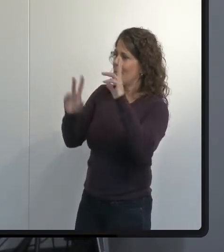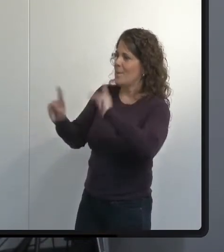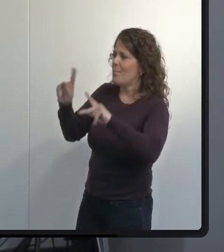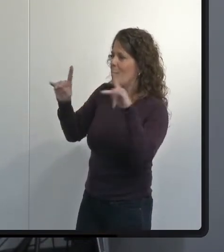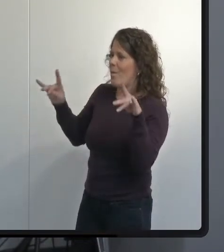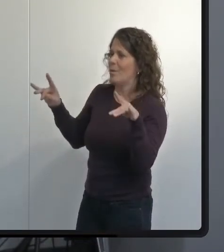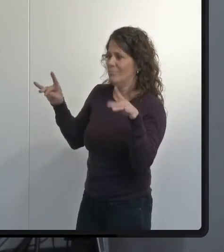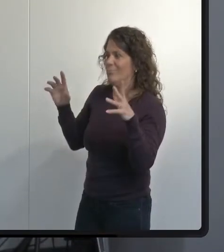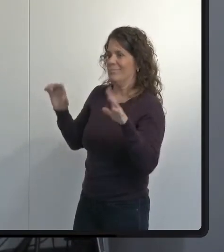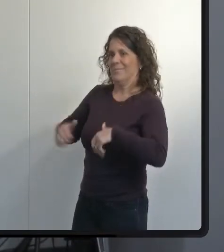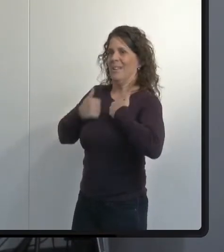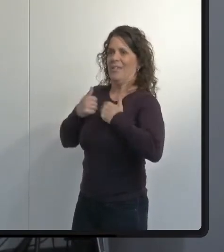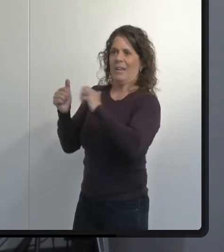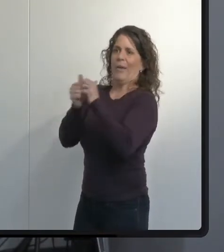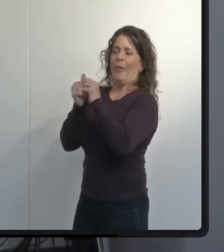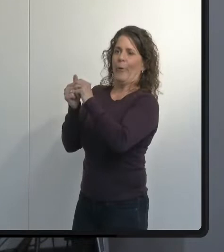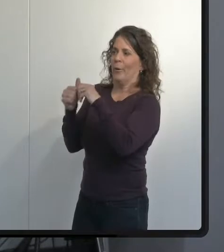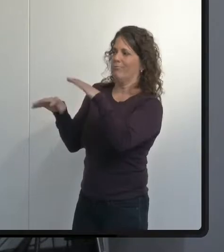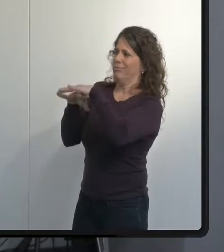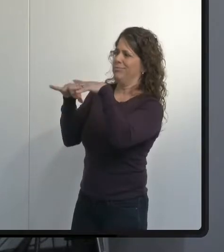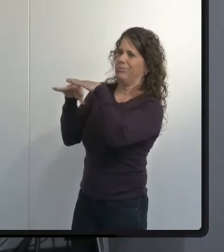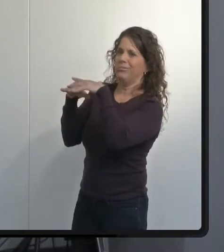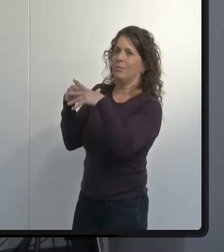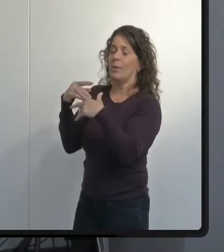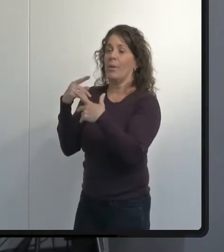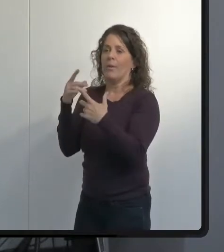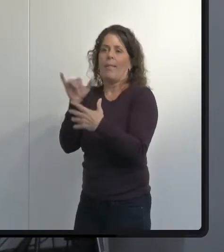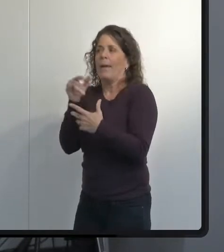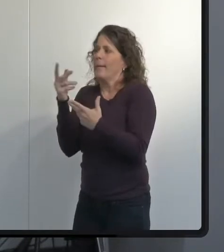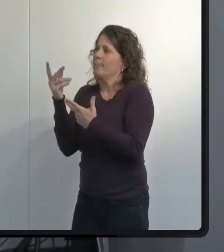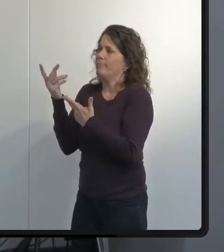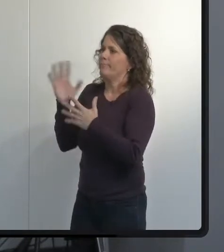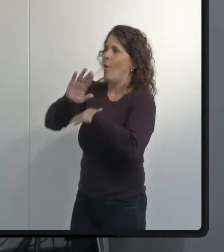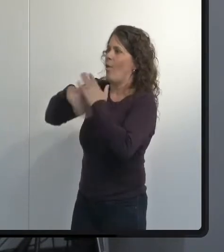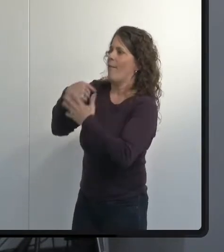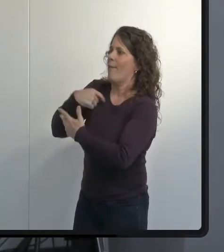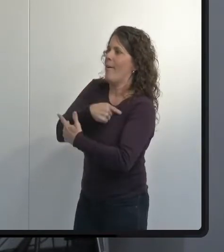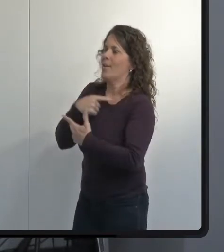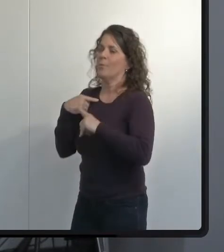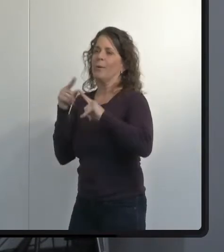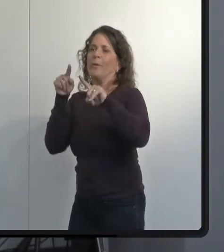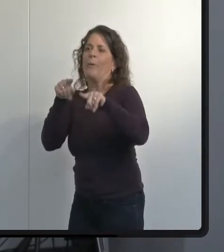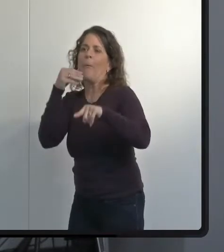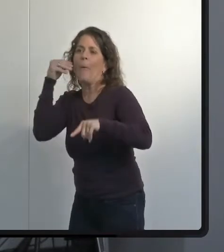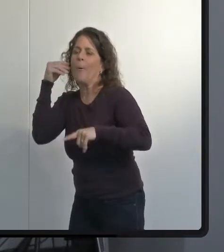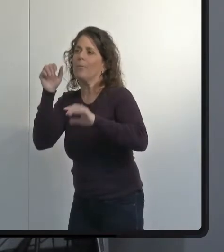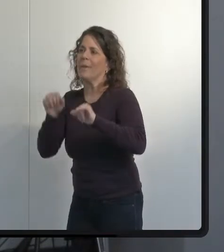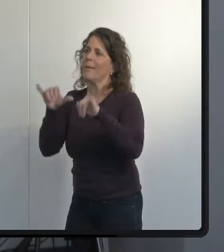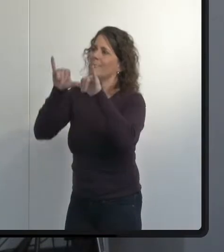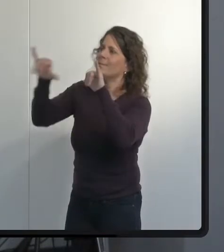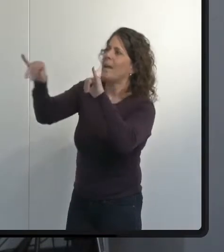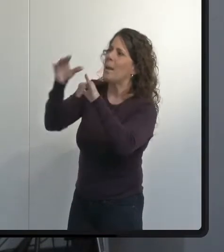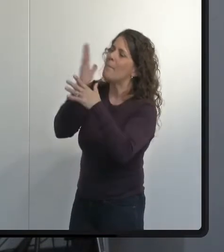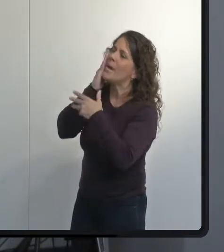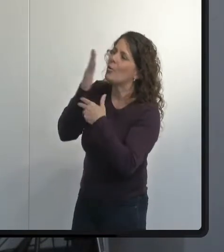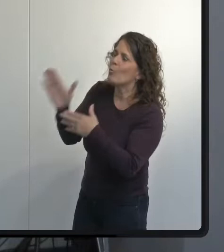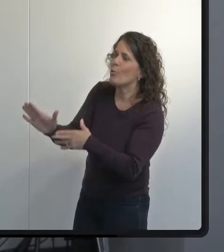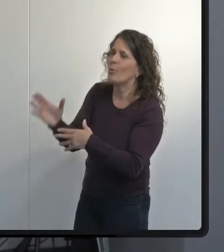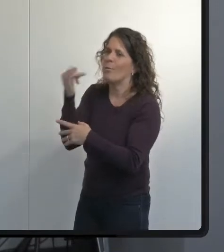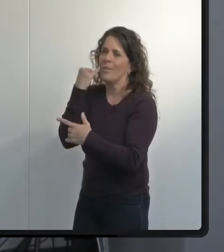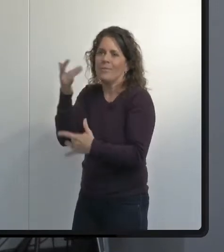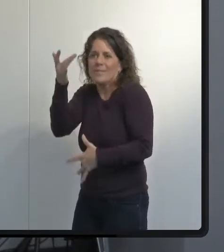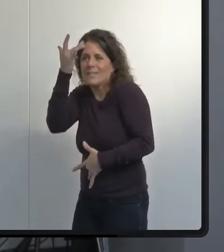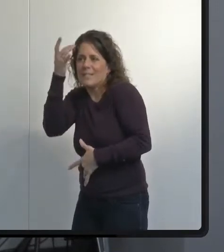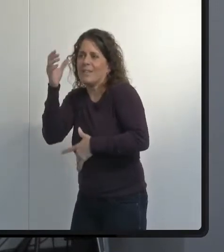area. Just like you and I have the opportunity to go home and maybe stay in our bedrooms if we're not feeling well, or stay away from loved ones and family members,